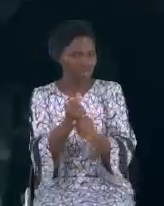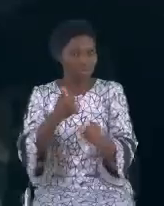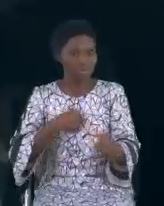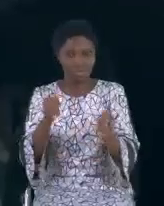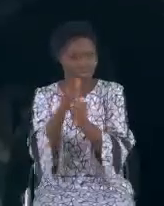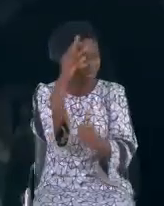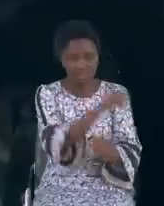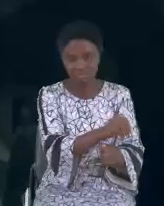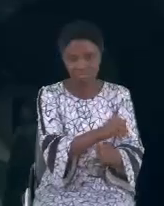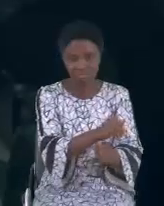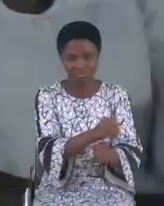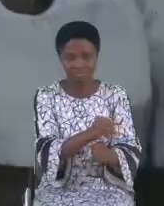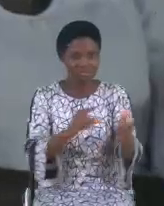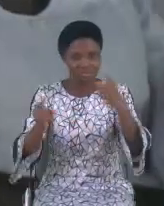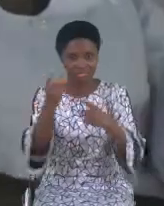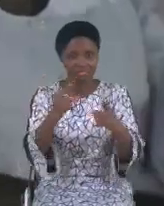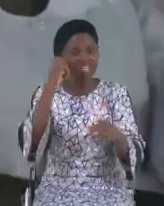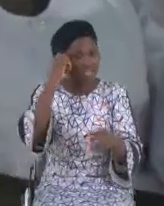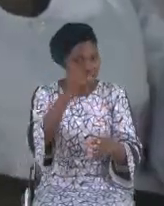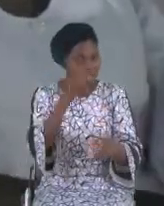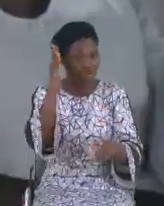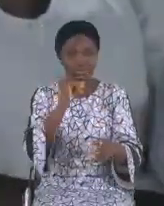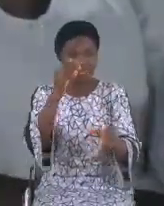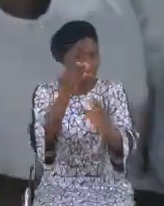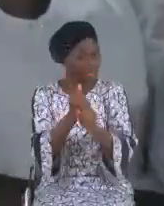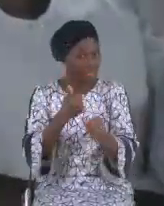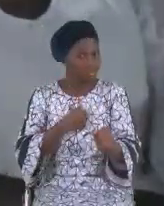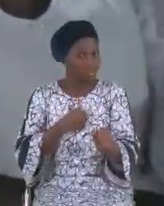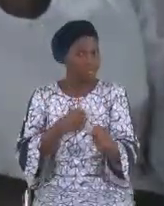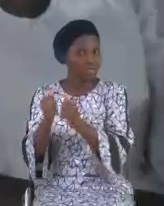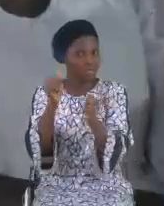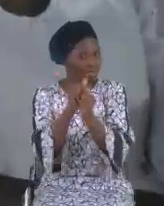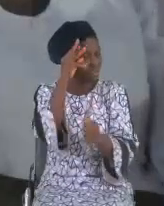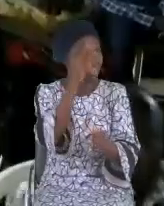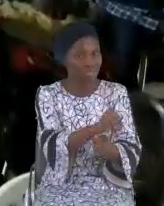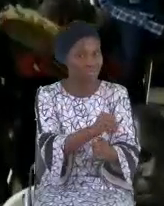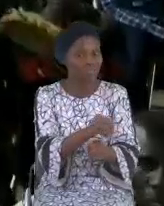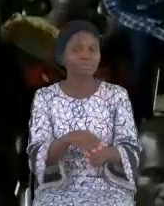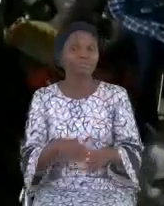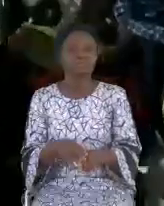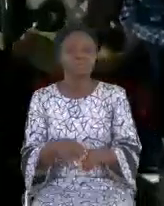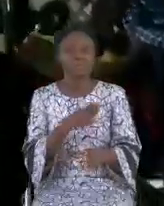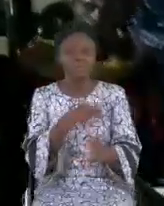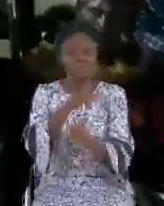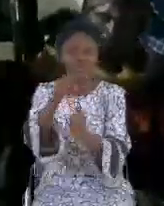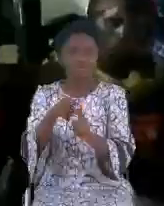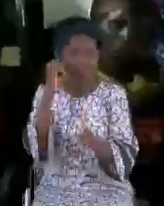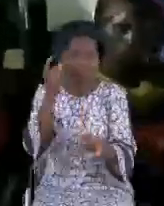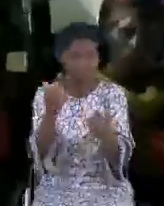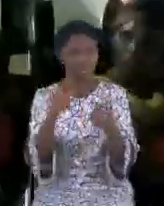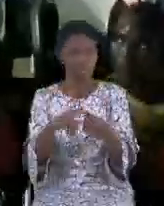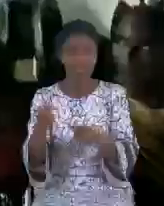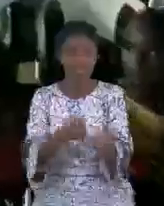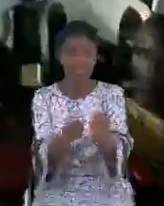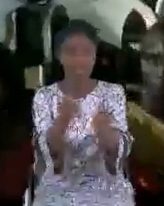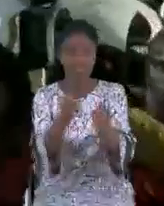He will not take me with him. And when he comes with his trick and he says, do this, I